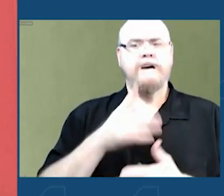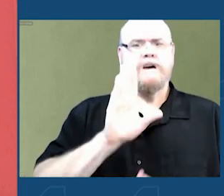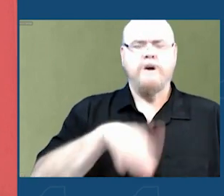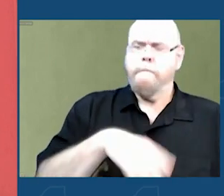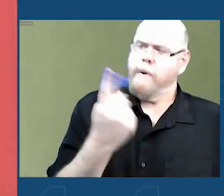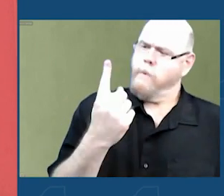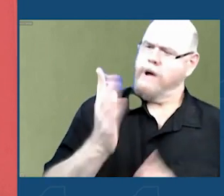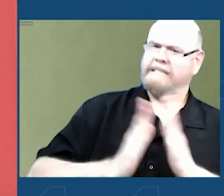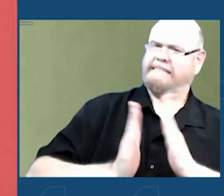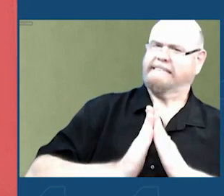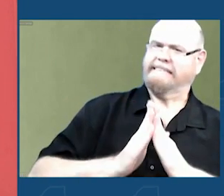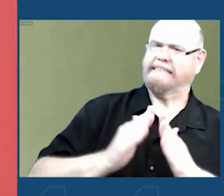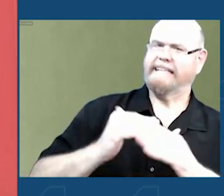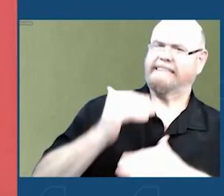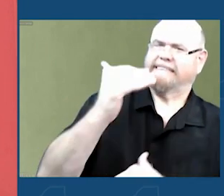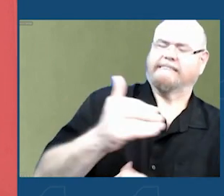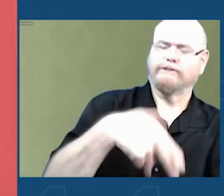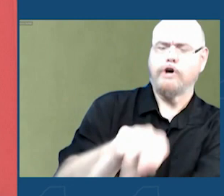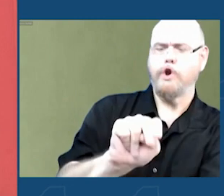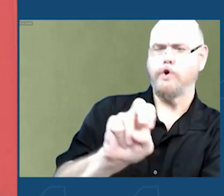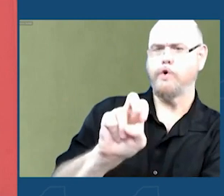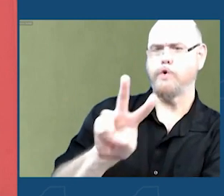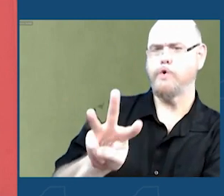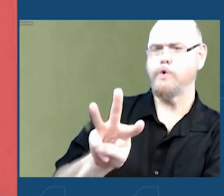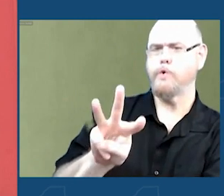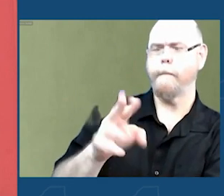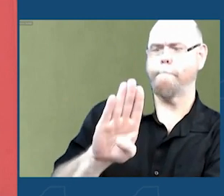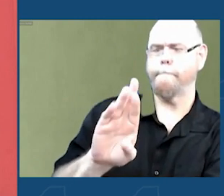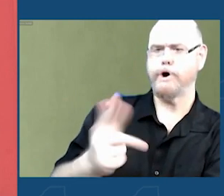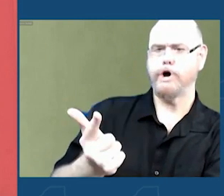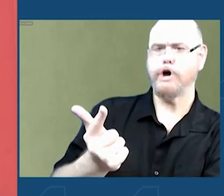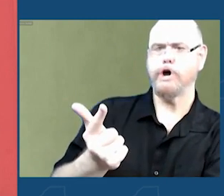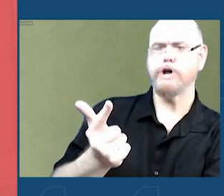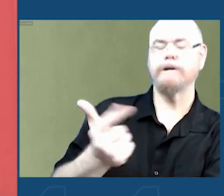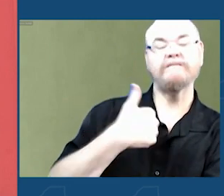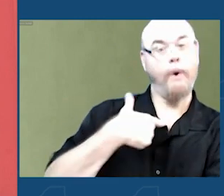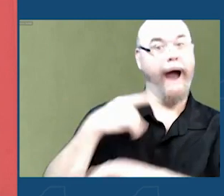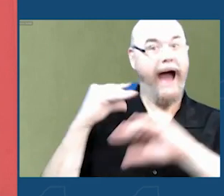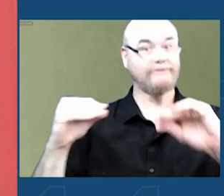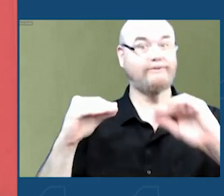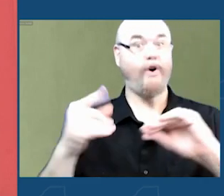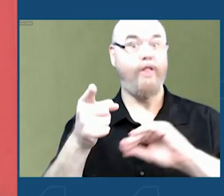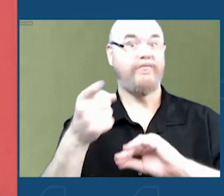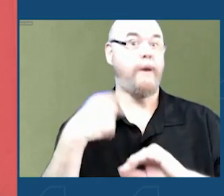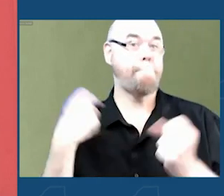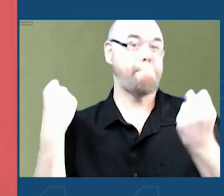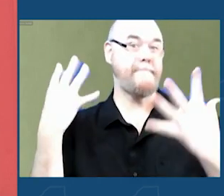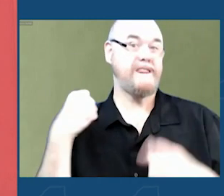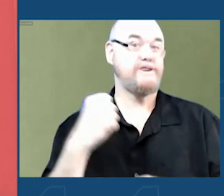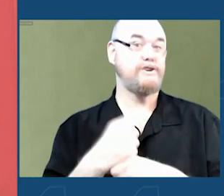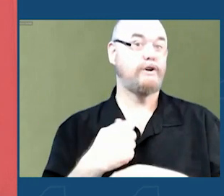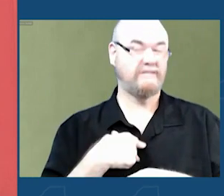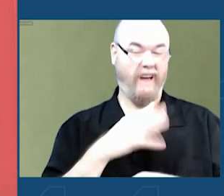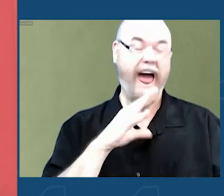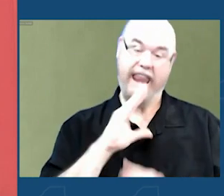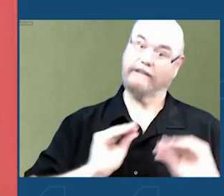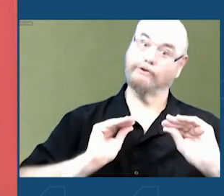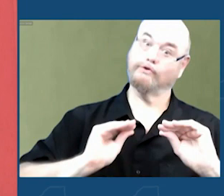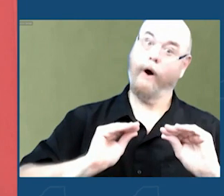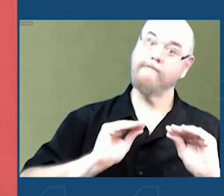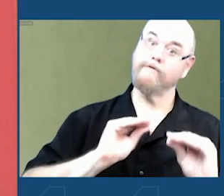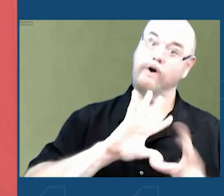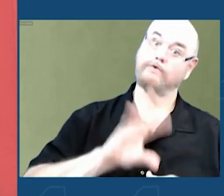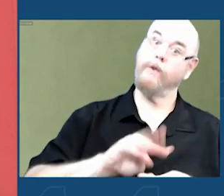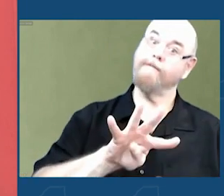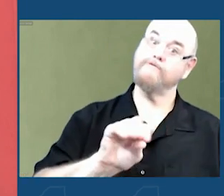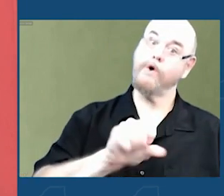miles north of here called Newburgh. And I taught up in Newburgh for many years. I taught for a total of 40 years, with my